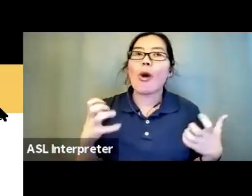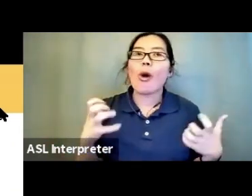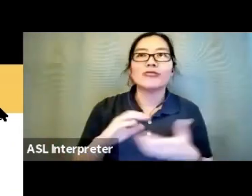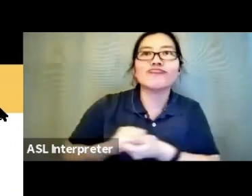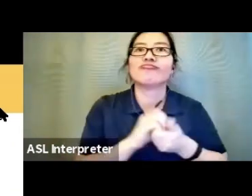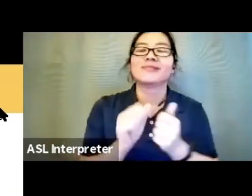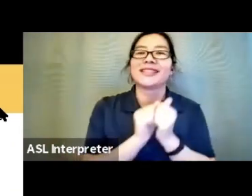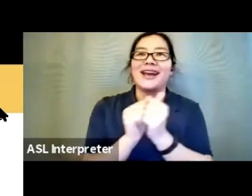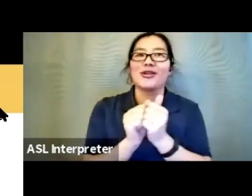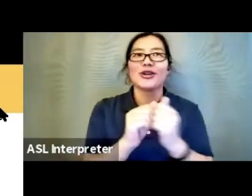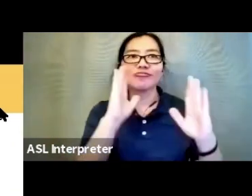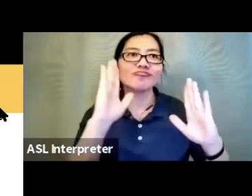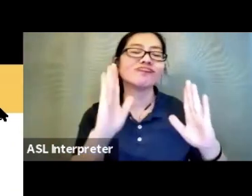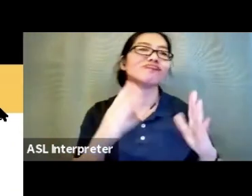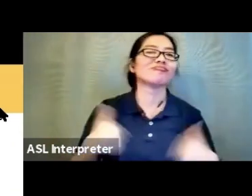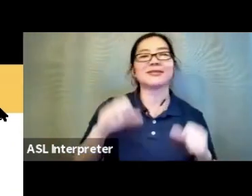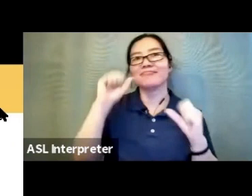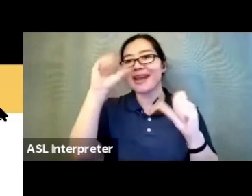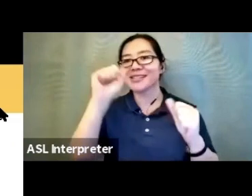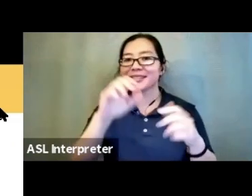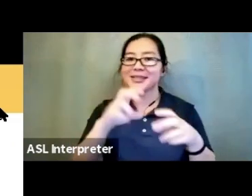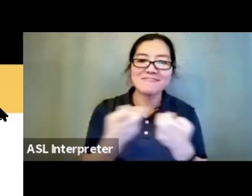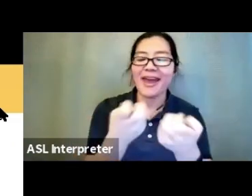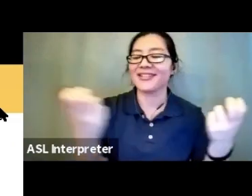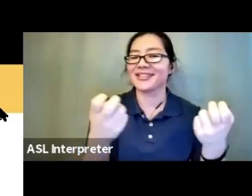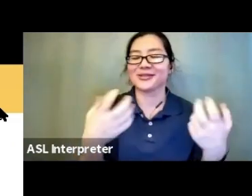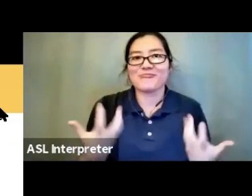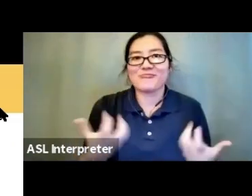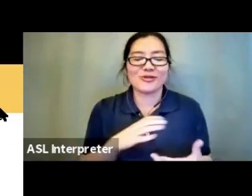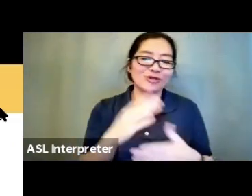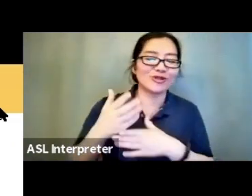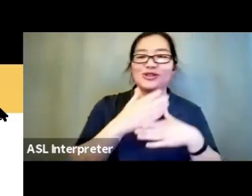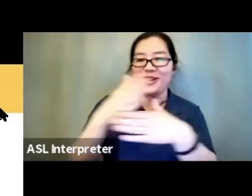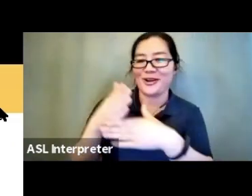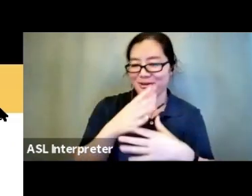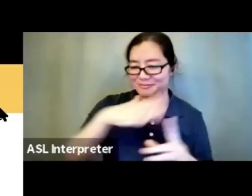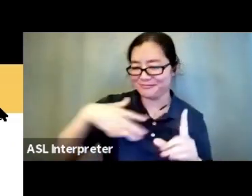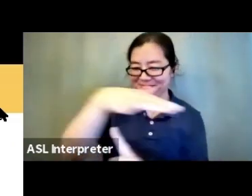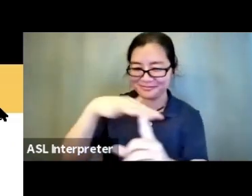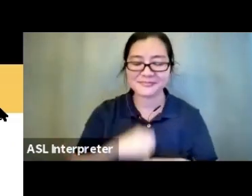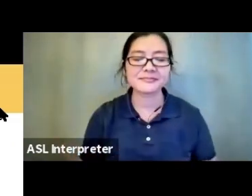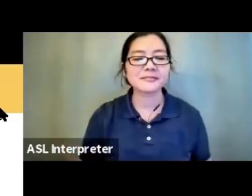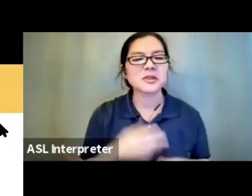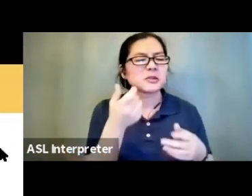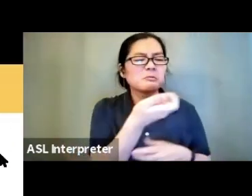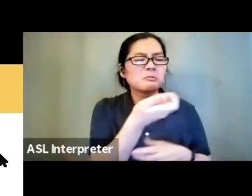learning from than our panelists who are going to have today. Just some quick notes to get us started.